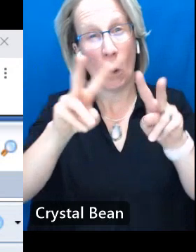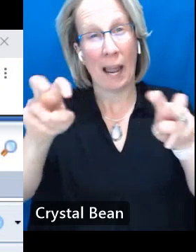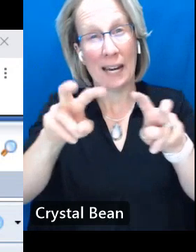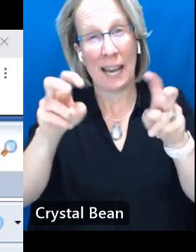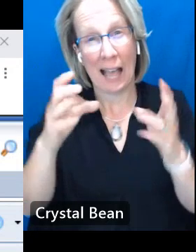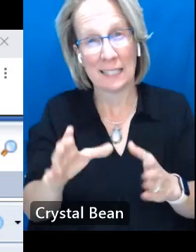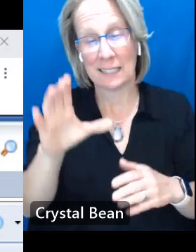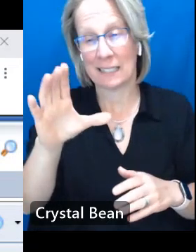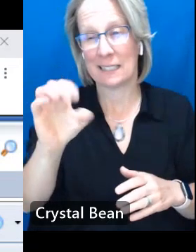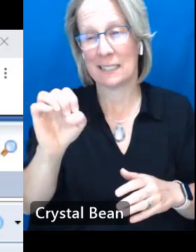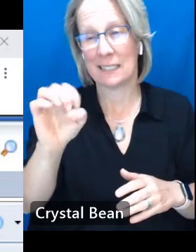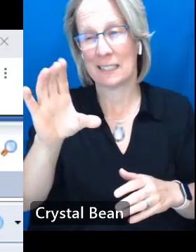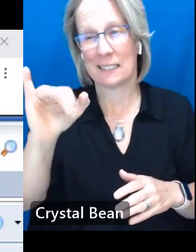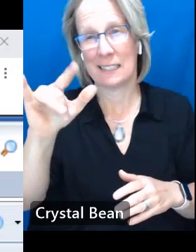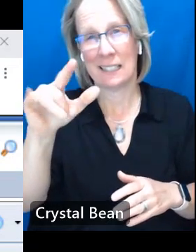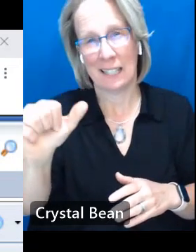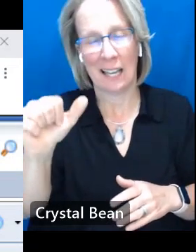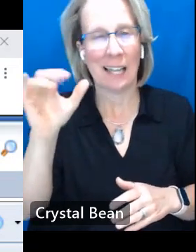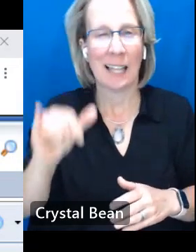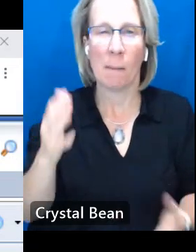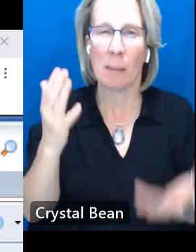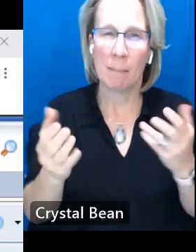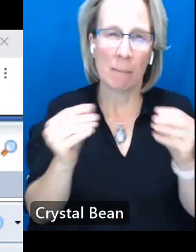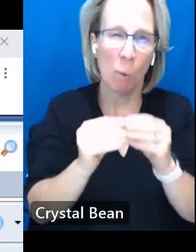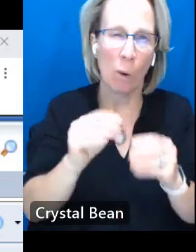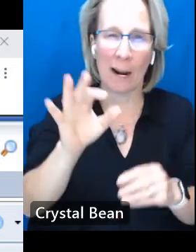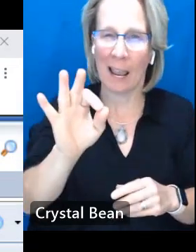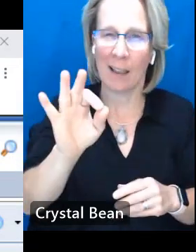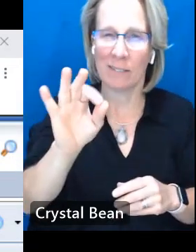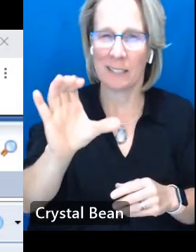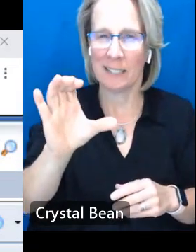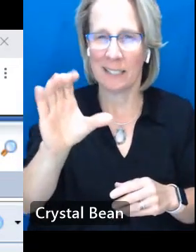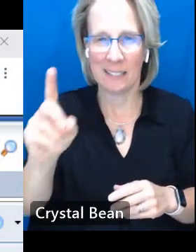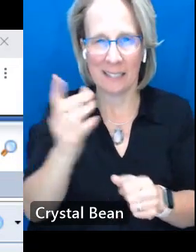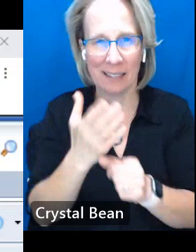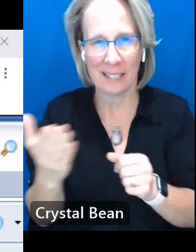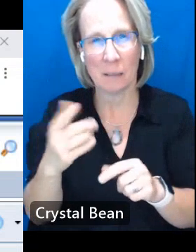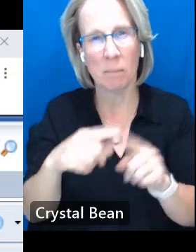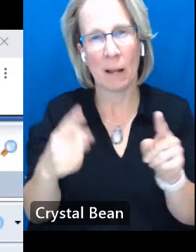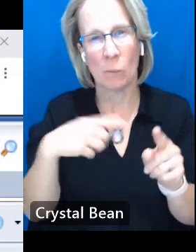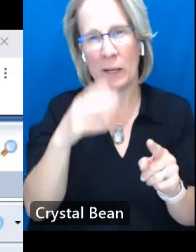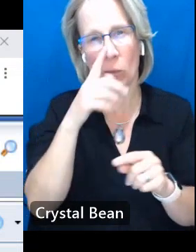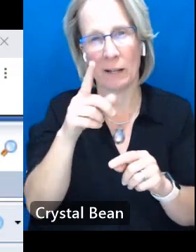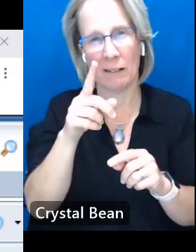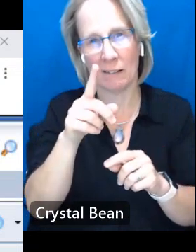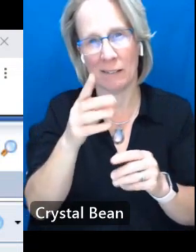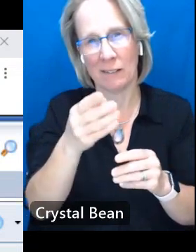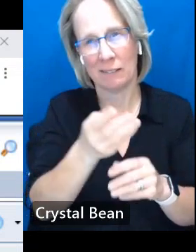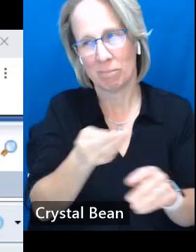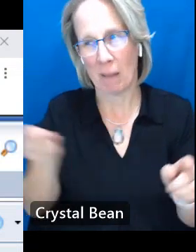be more of an FCD thing, but we'll route it to somebody who can maybe give you a good answer. Sorry.